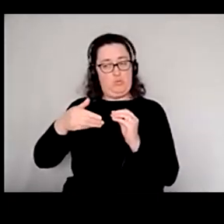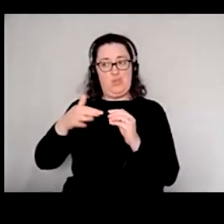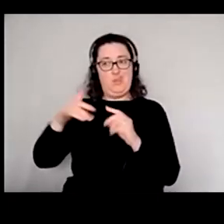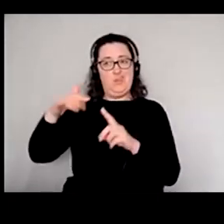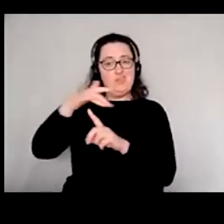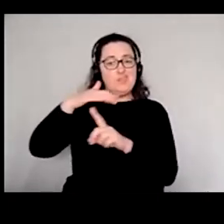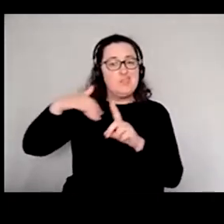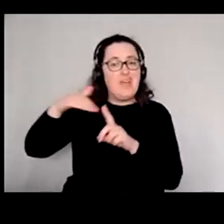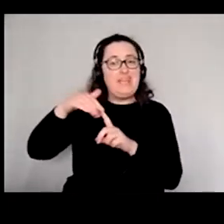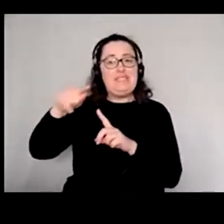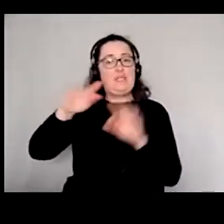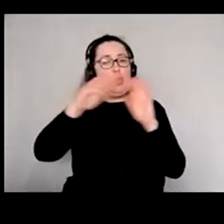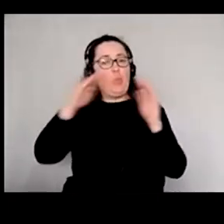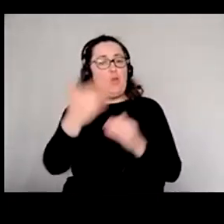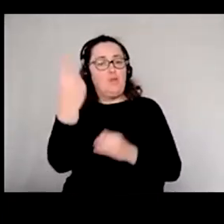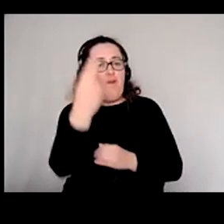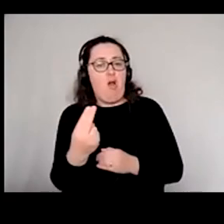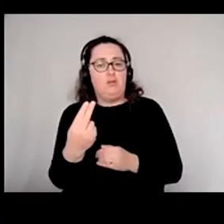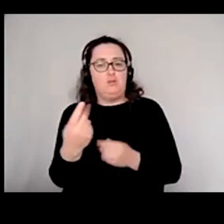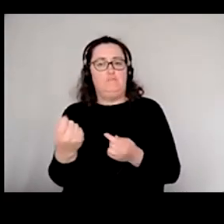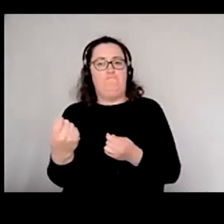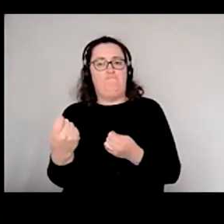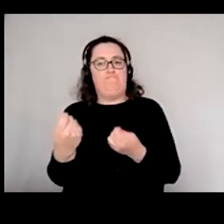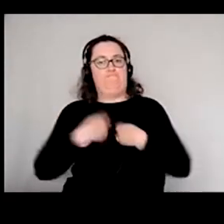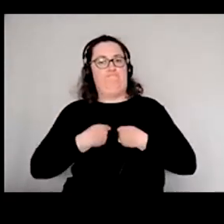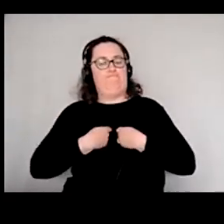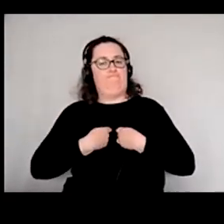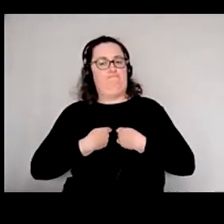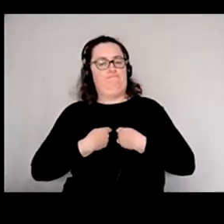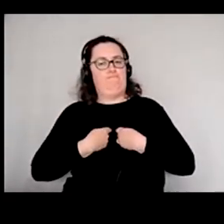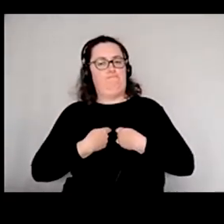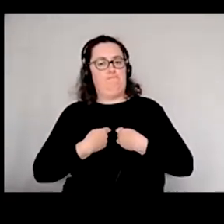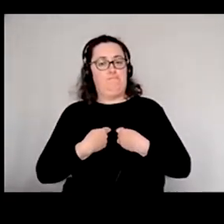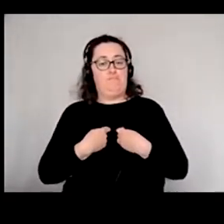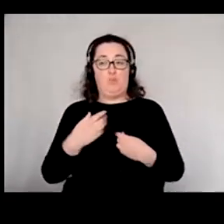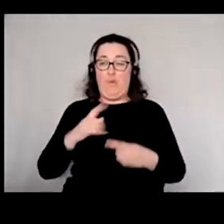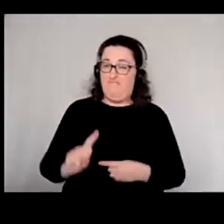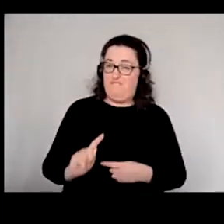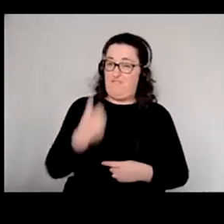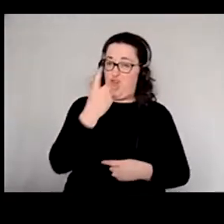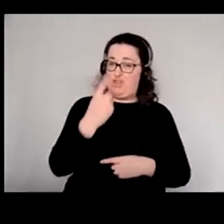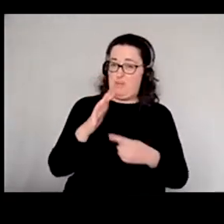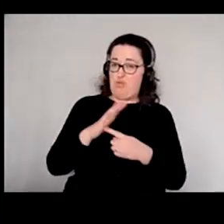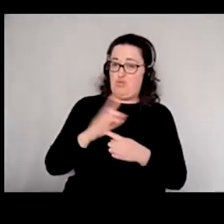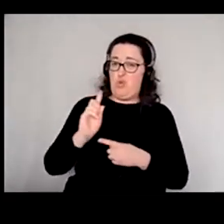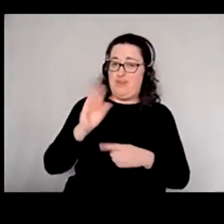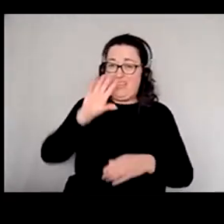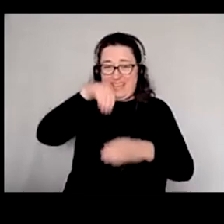world puts on disability and disabled people. Yeah, it's almost like let's get in the gallery first and then we can have that discussion, isn't it? You